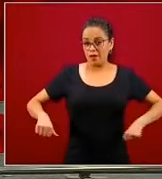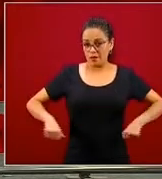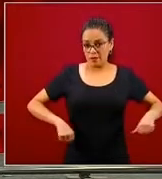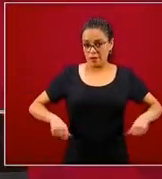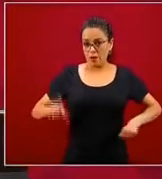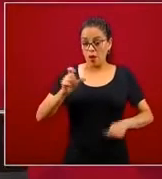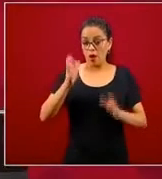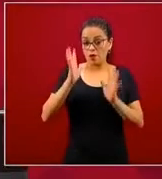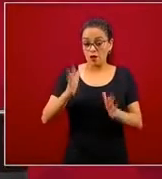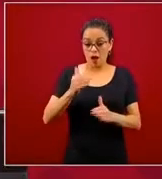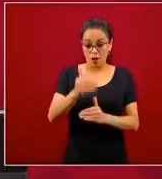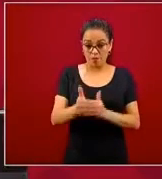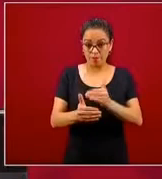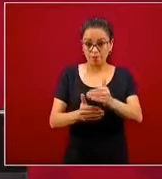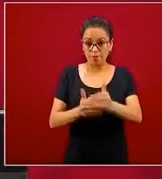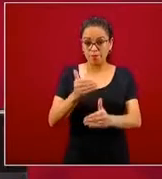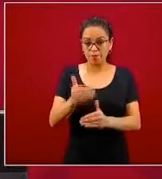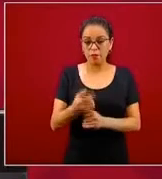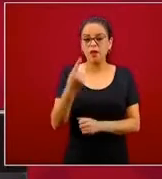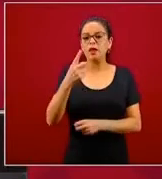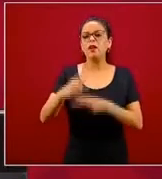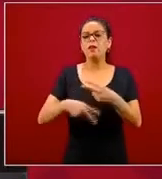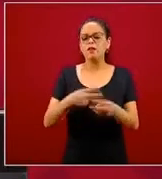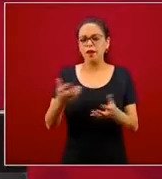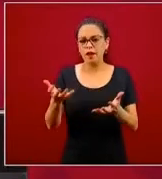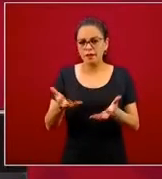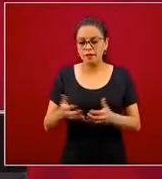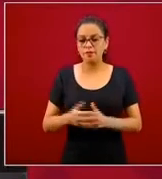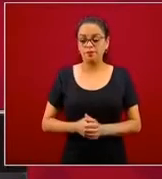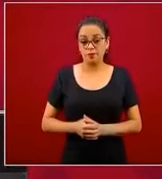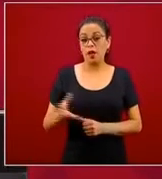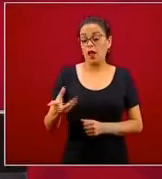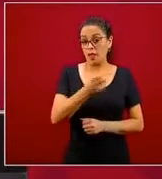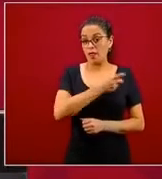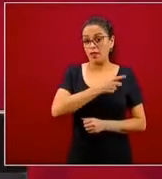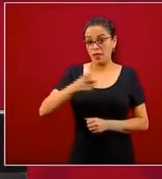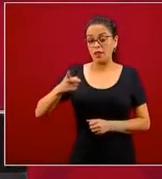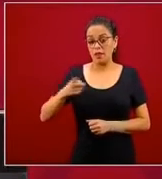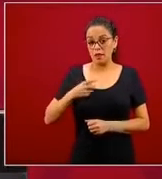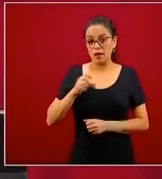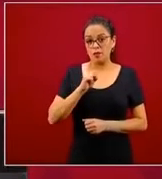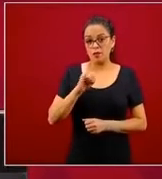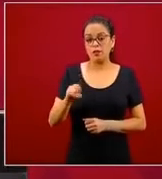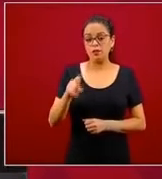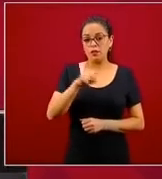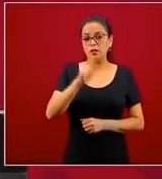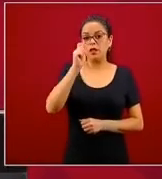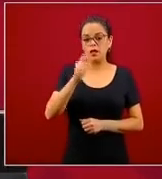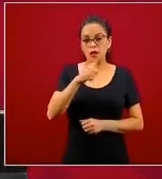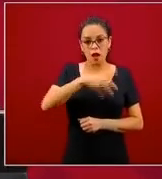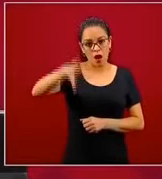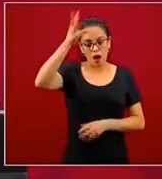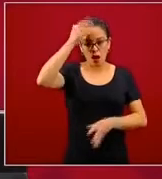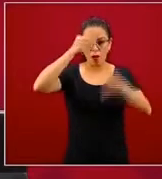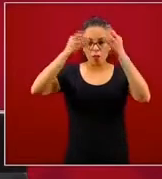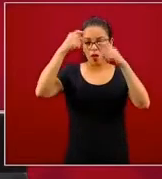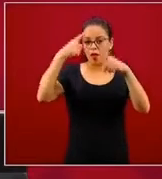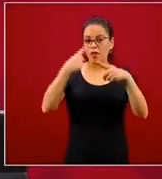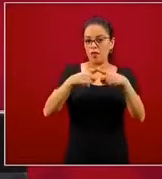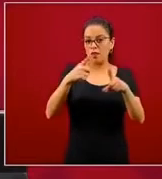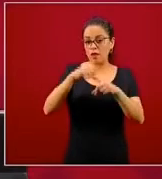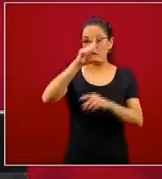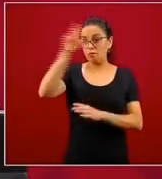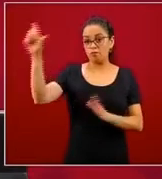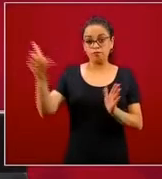normalidad, normal, when we transition vamos into a our new normal, incorporar o here's what debemos we're going to incorporar do. justamente las We lecciones should aprendidas de una include